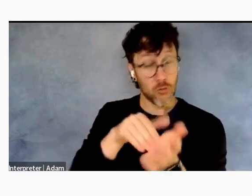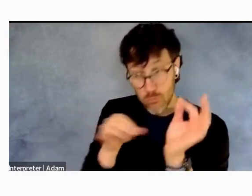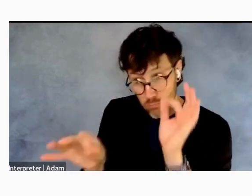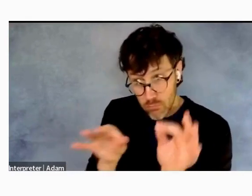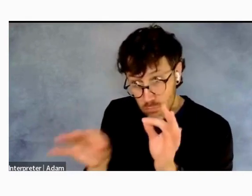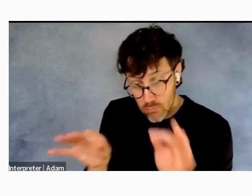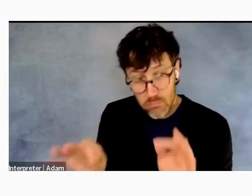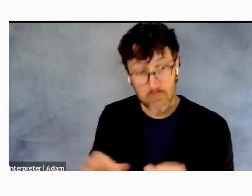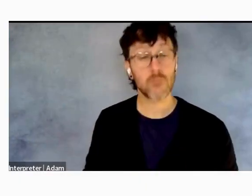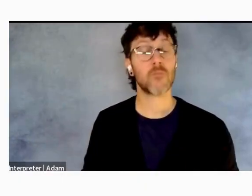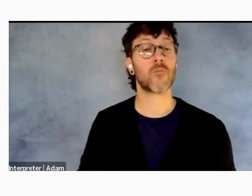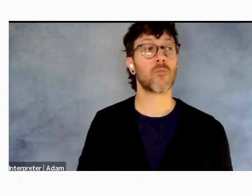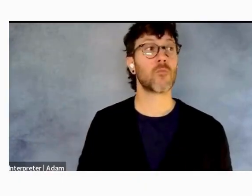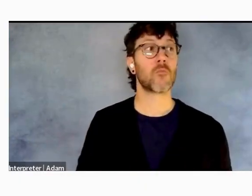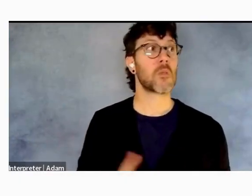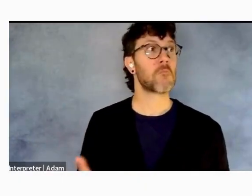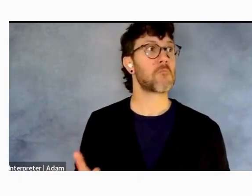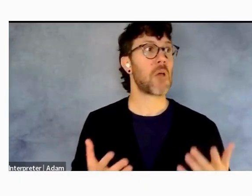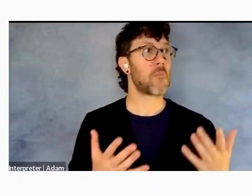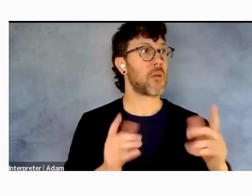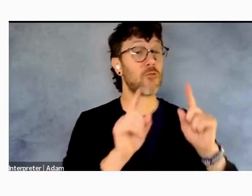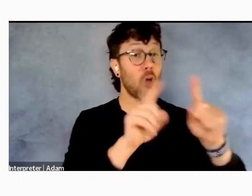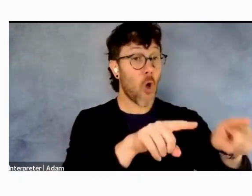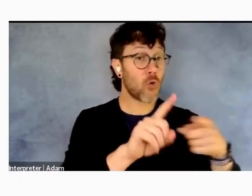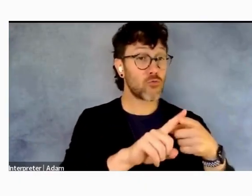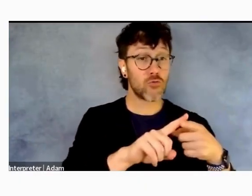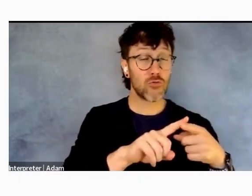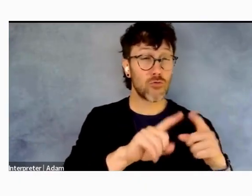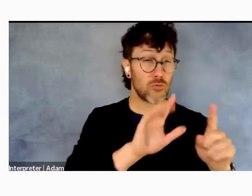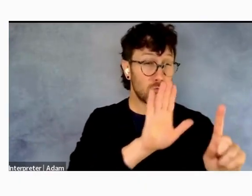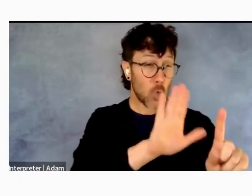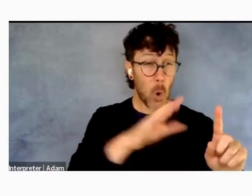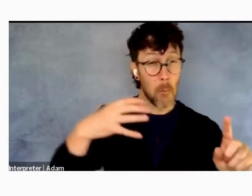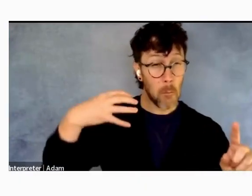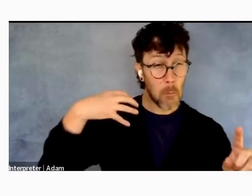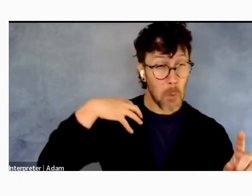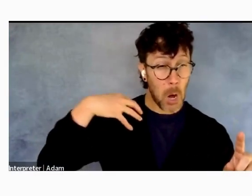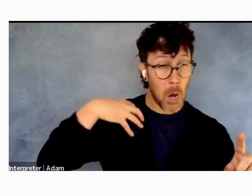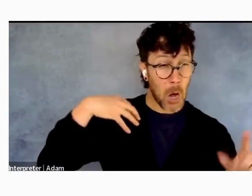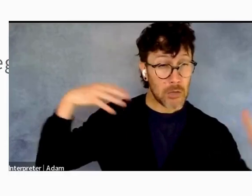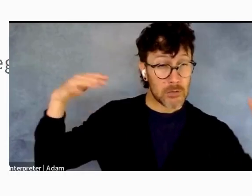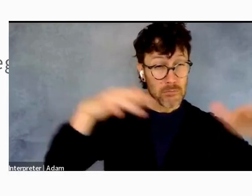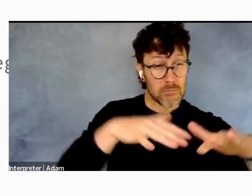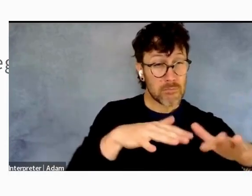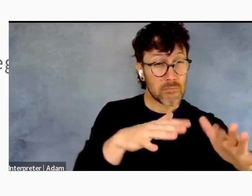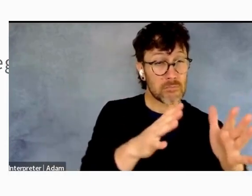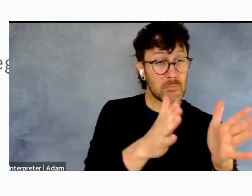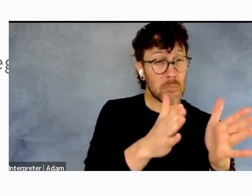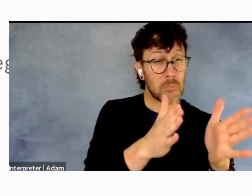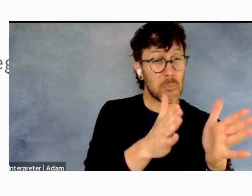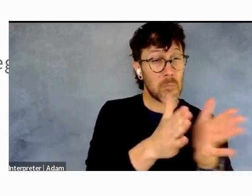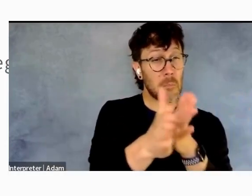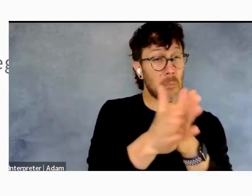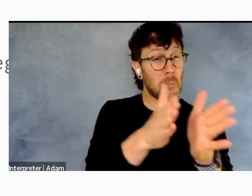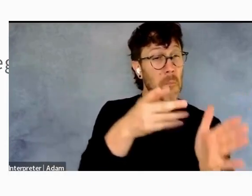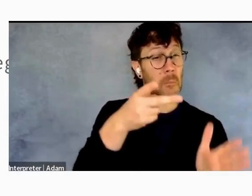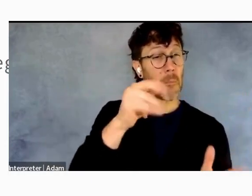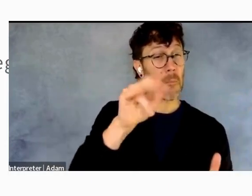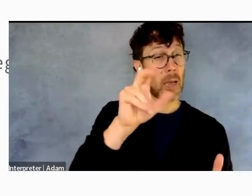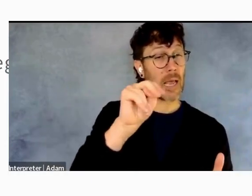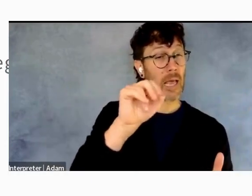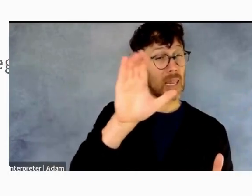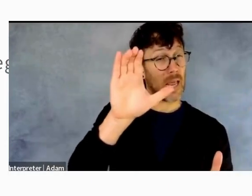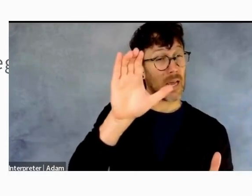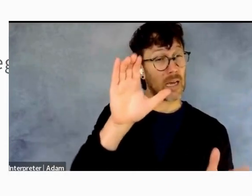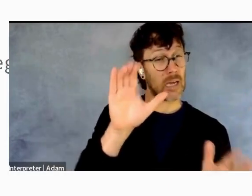about going to your boss's picnic that maybe your child's never been to their house before. You